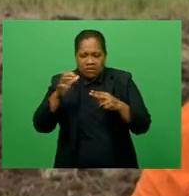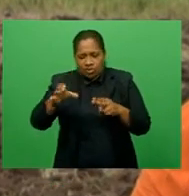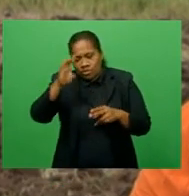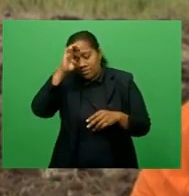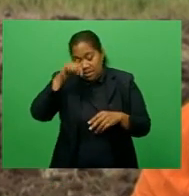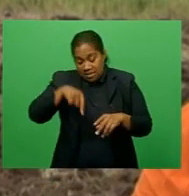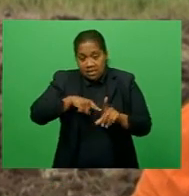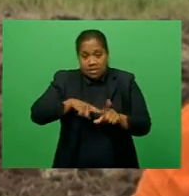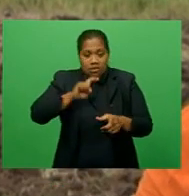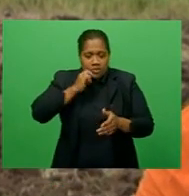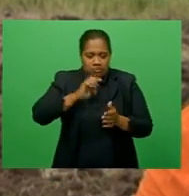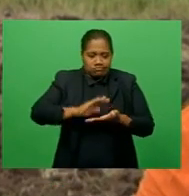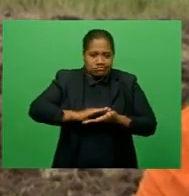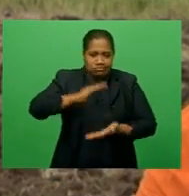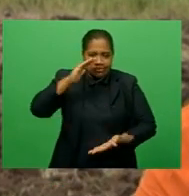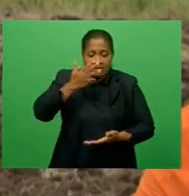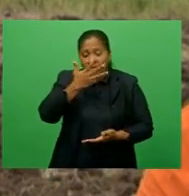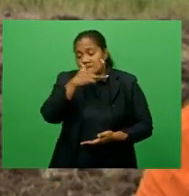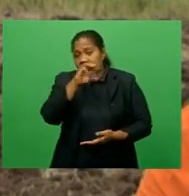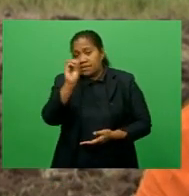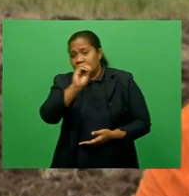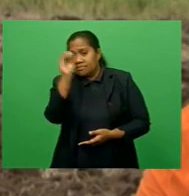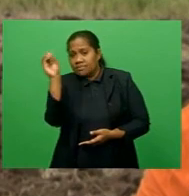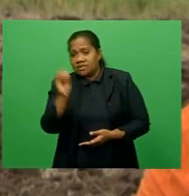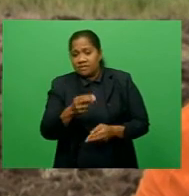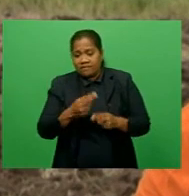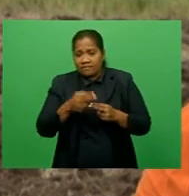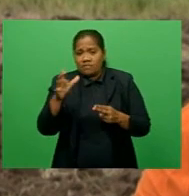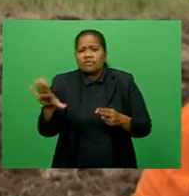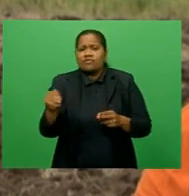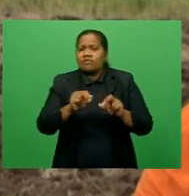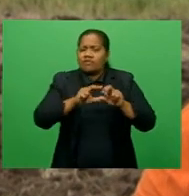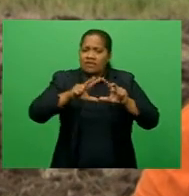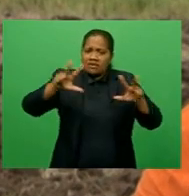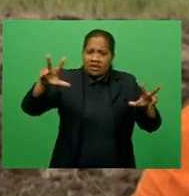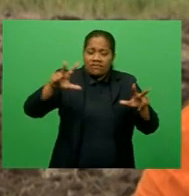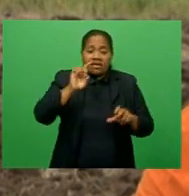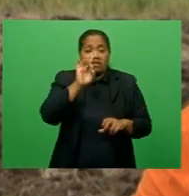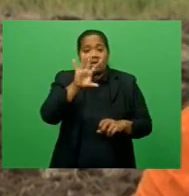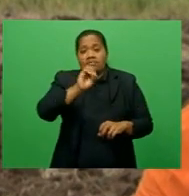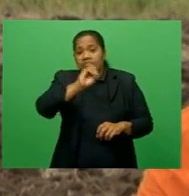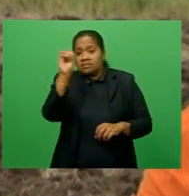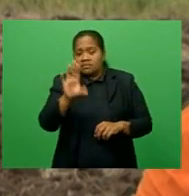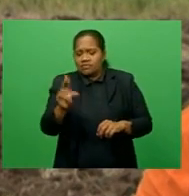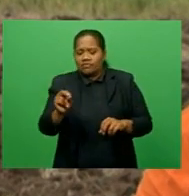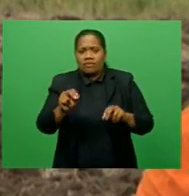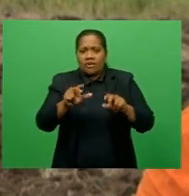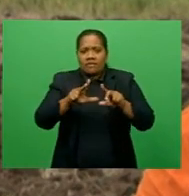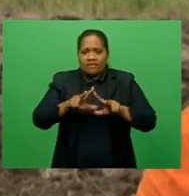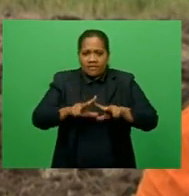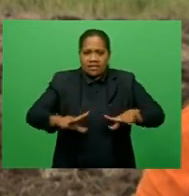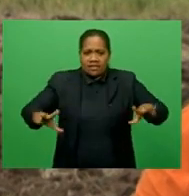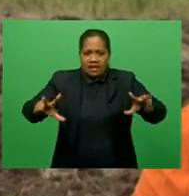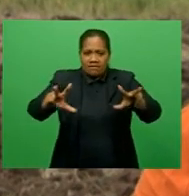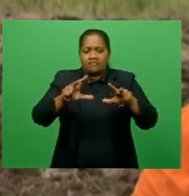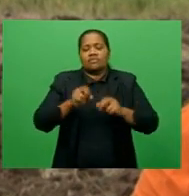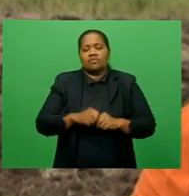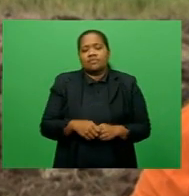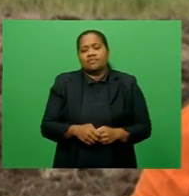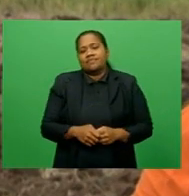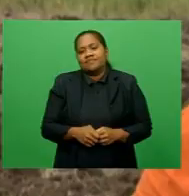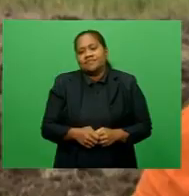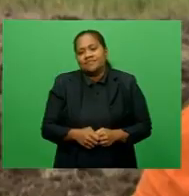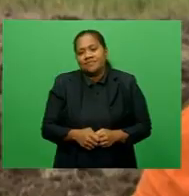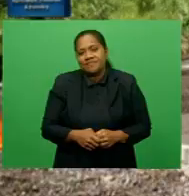year. 90% of these farmers are from Vanuatu and 10% from Vitilevu. Eleanor Turangaiviu,